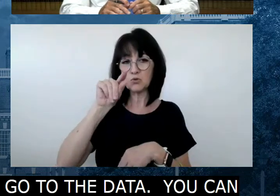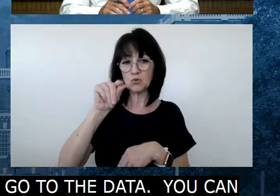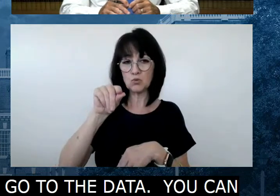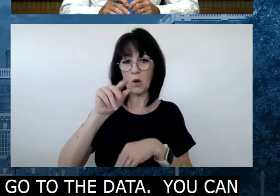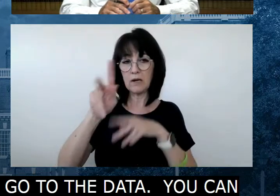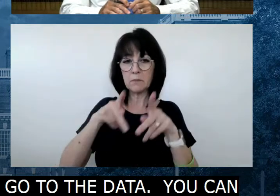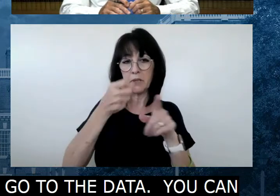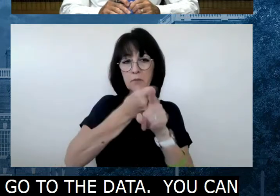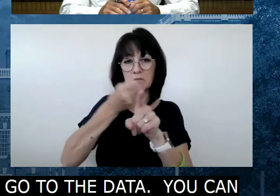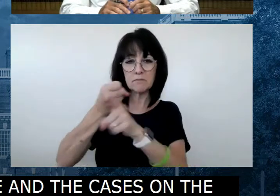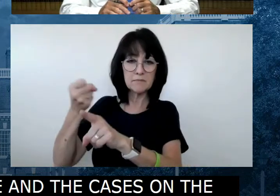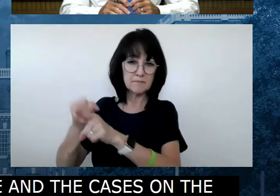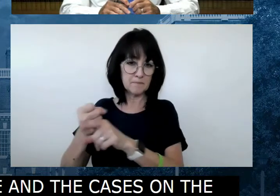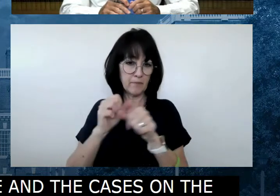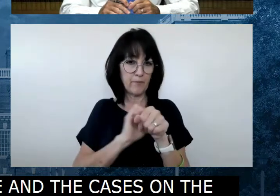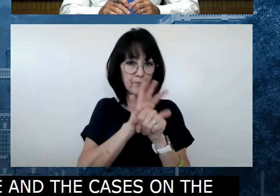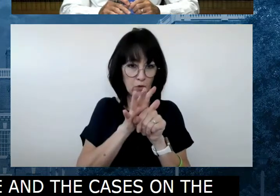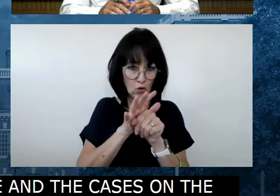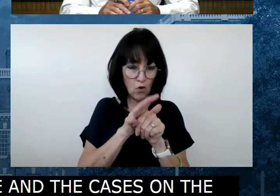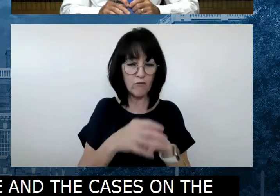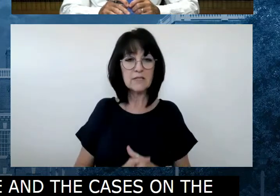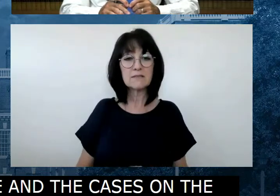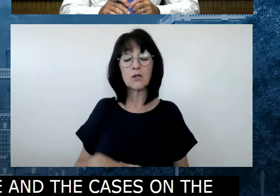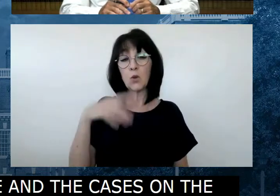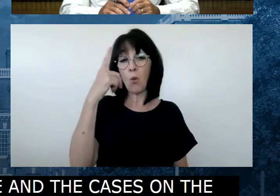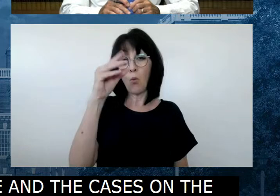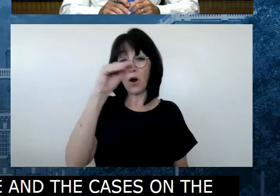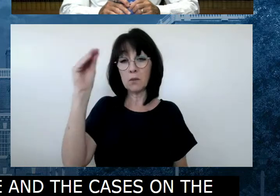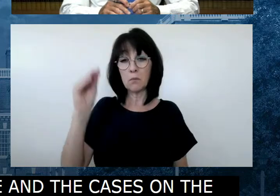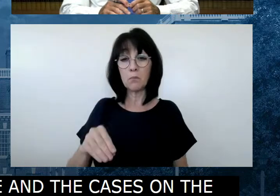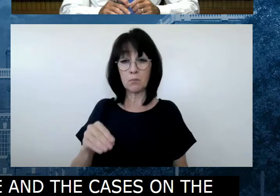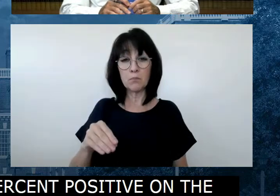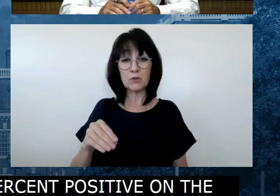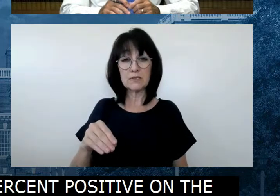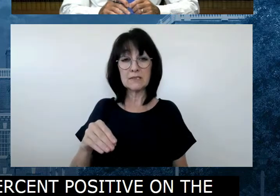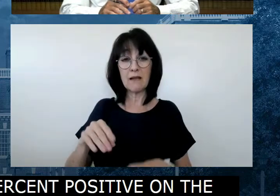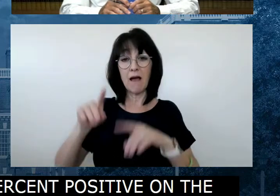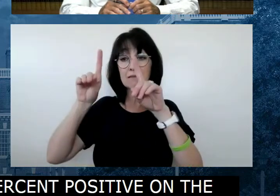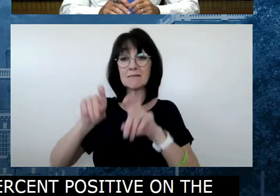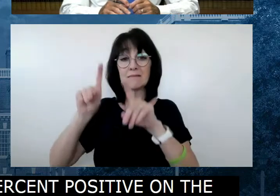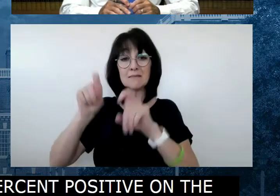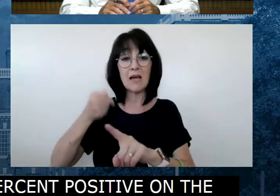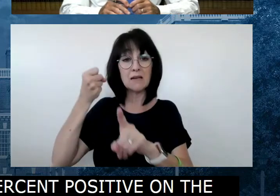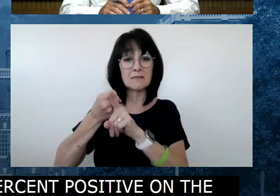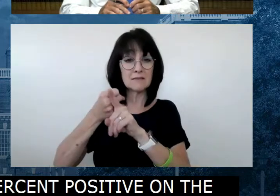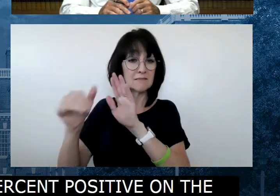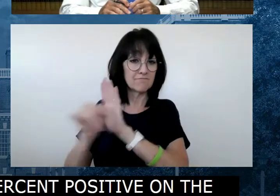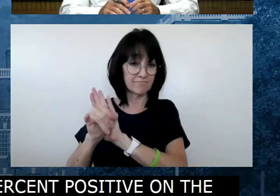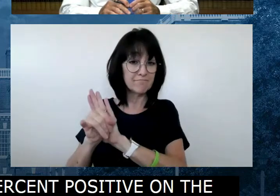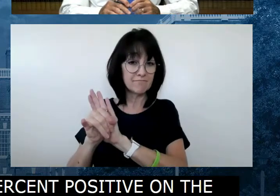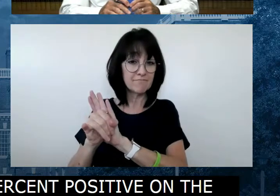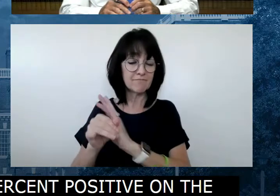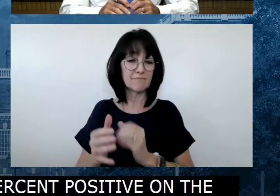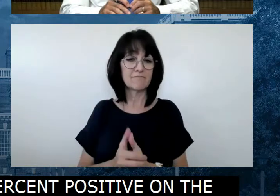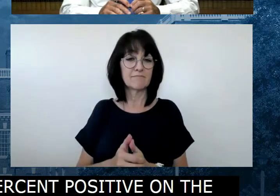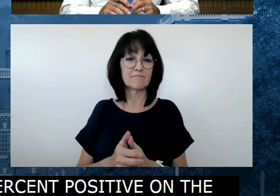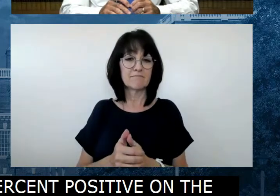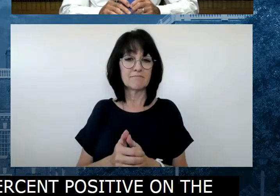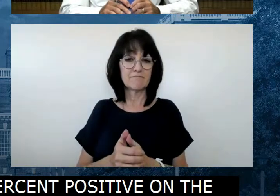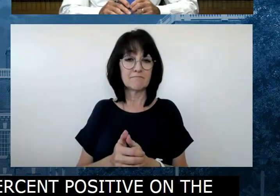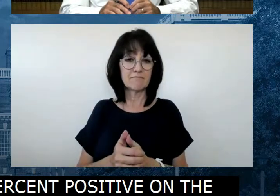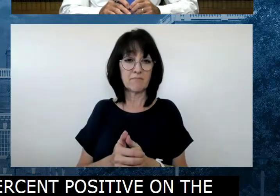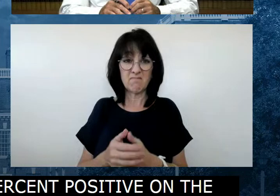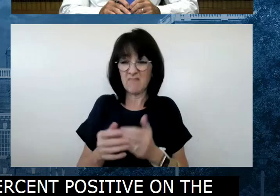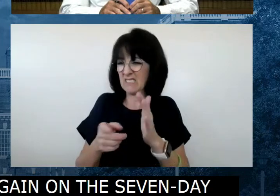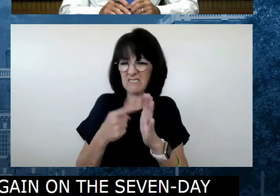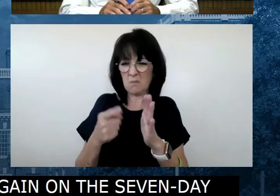do, again, on a 7-day moving average is right at 1%. On some days, of course, we're lower